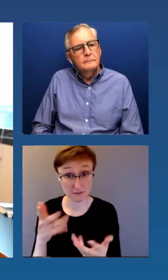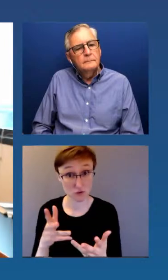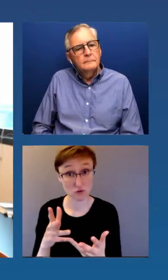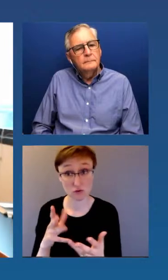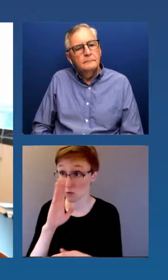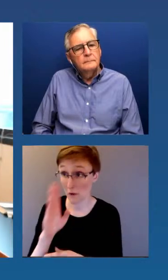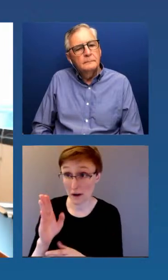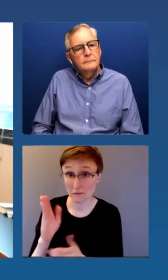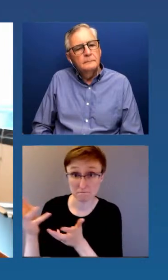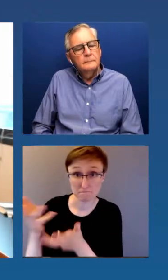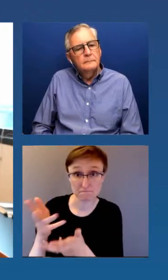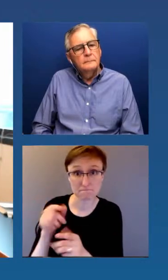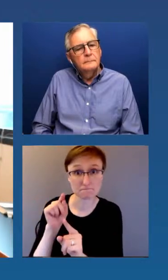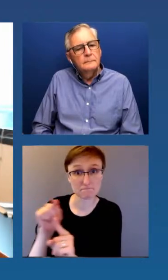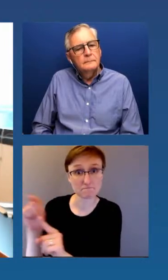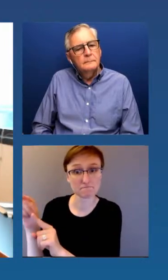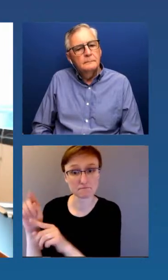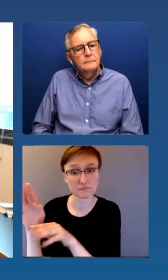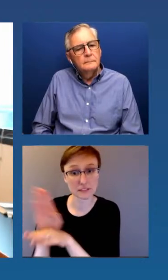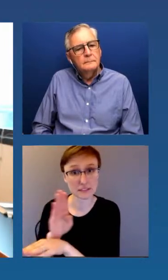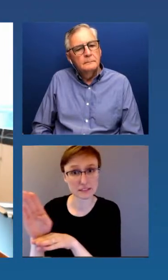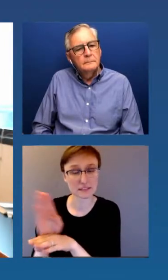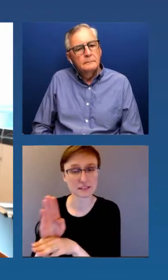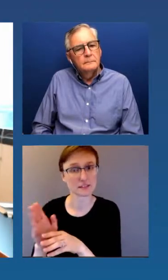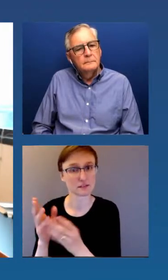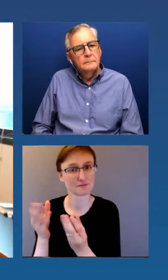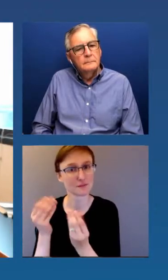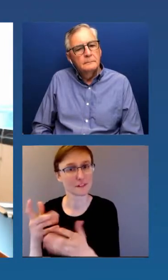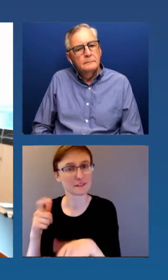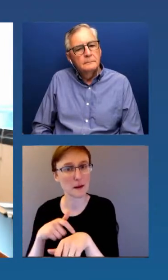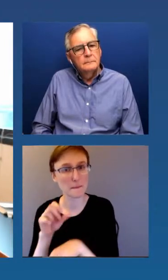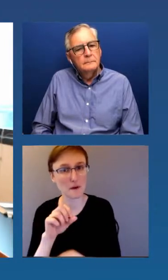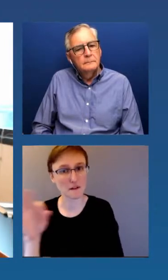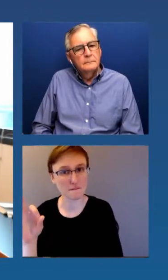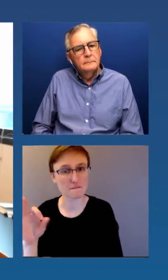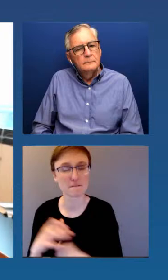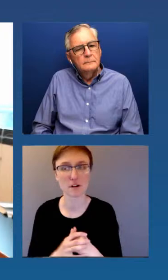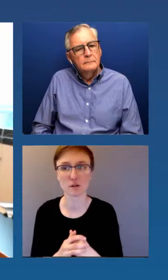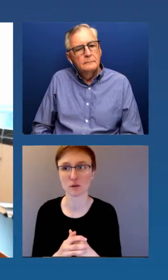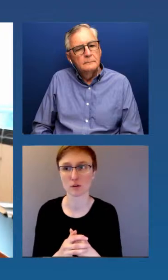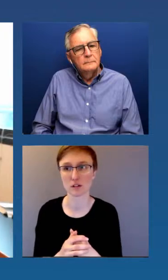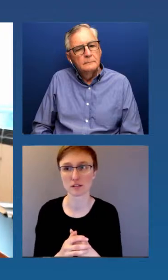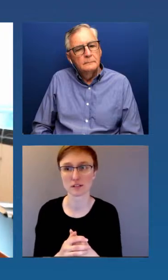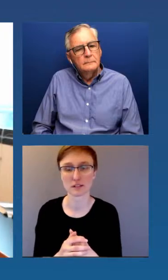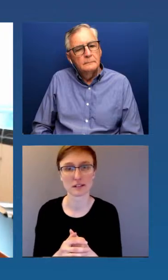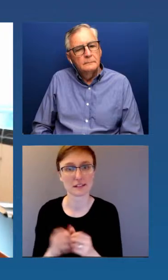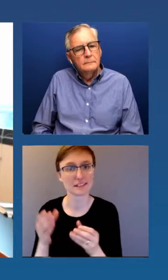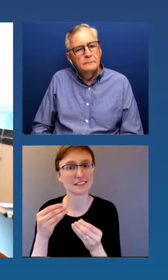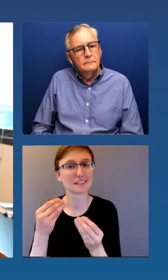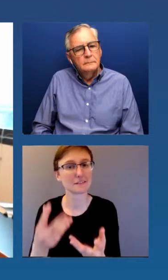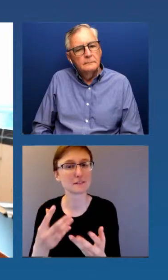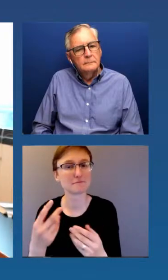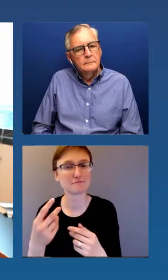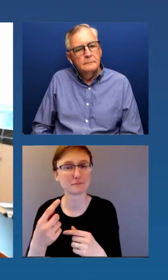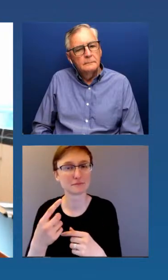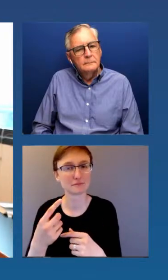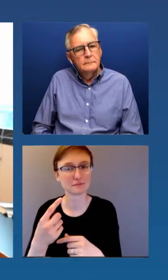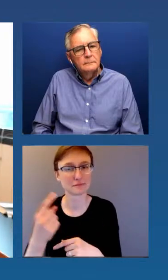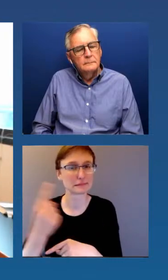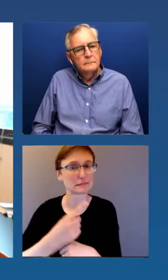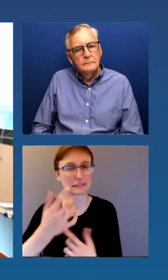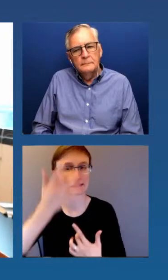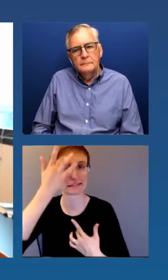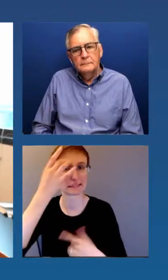those businesses about being able to give people time off, about if giving them a sick day or something, so that they have